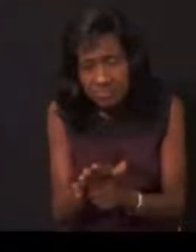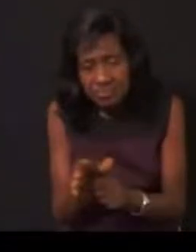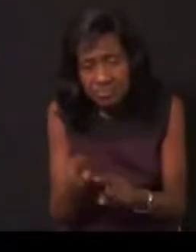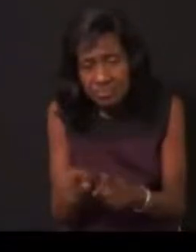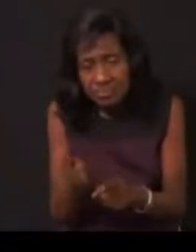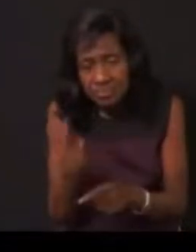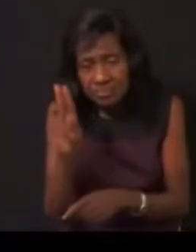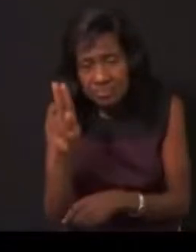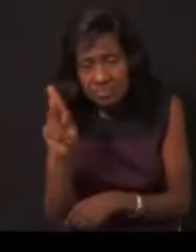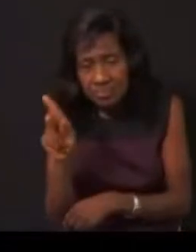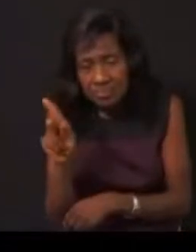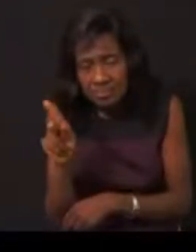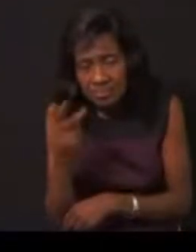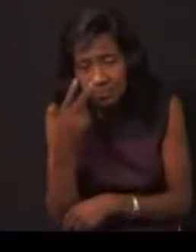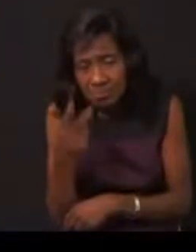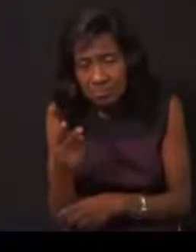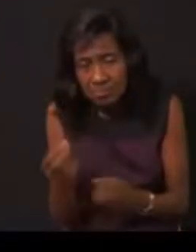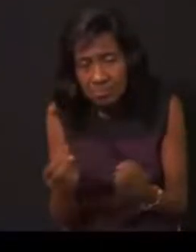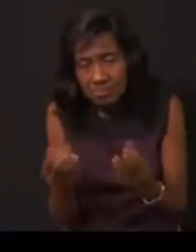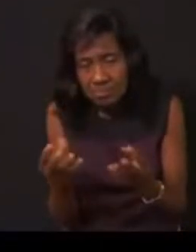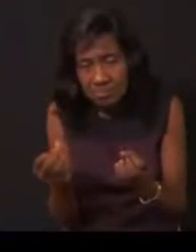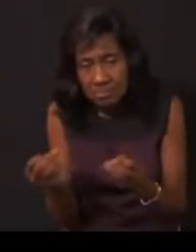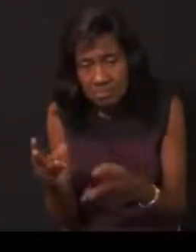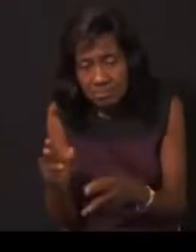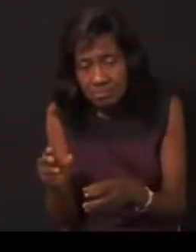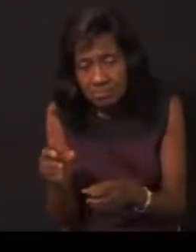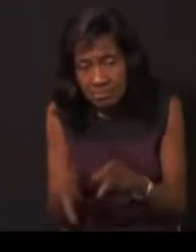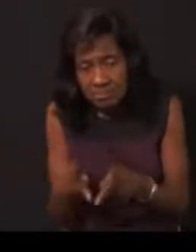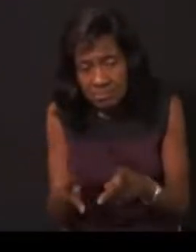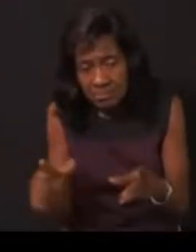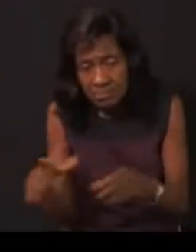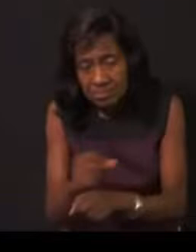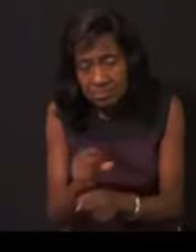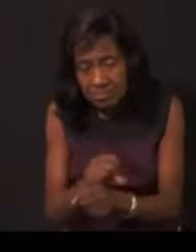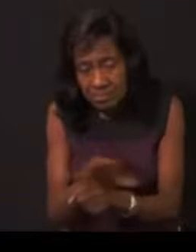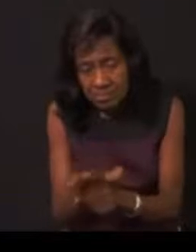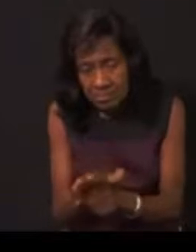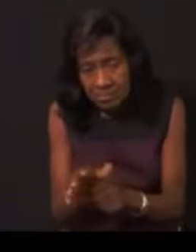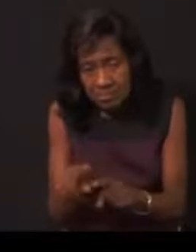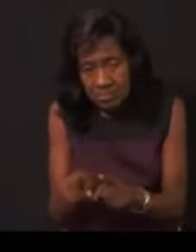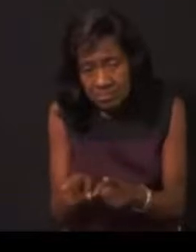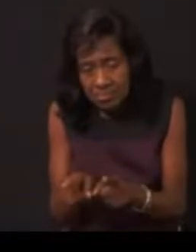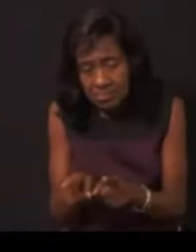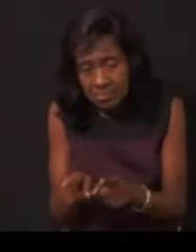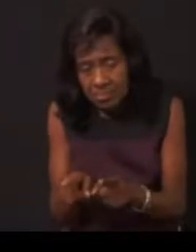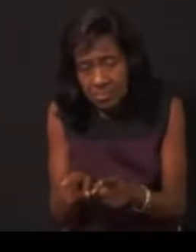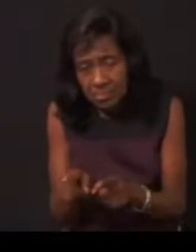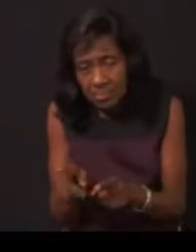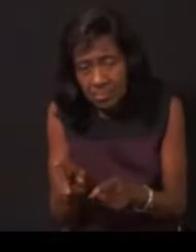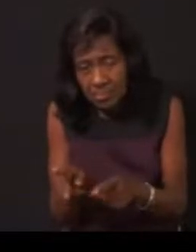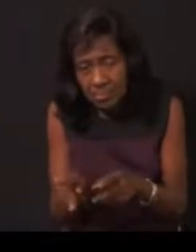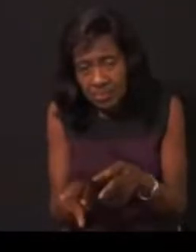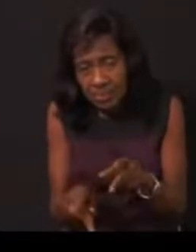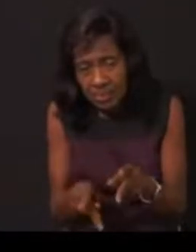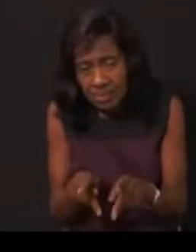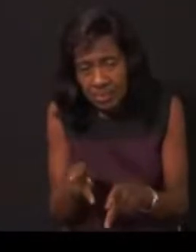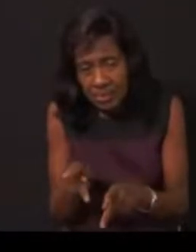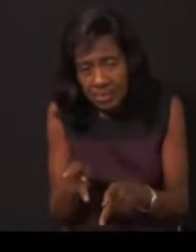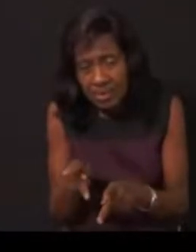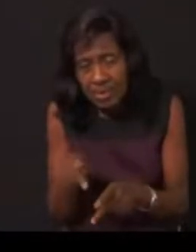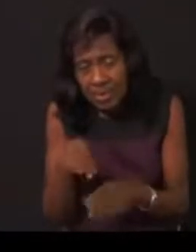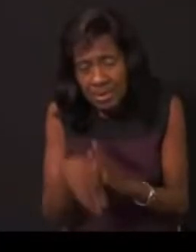is still seeing quite a lot of cases. But what's really encouraging about the UK is that they're not seeing that translate